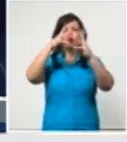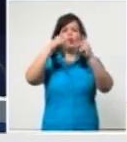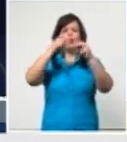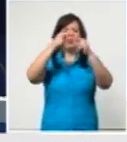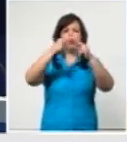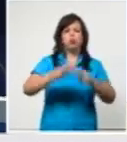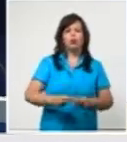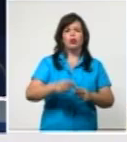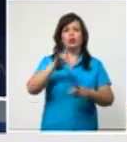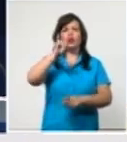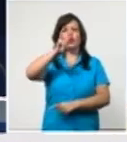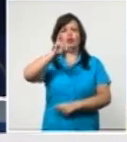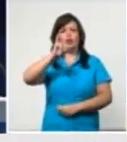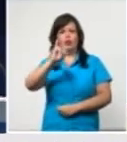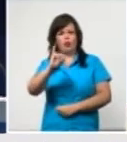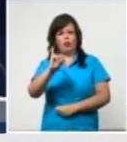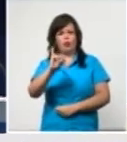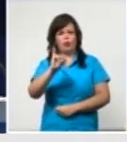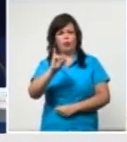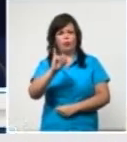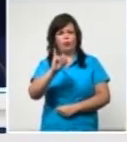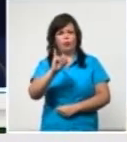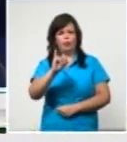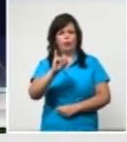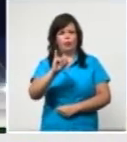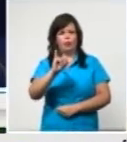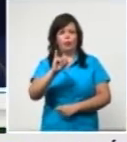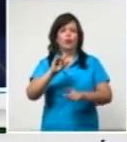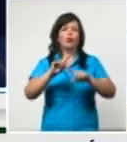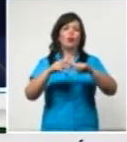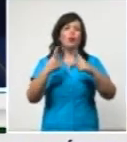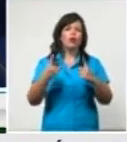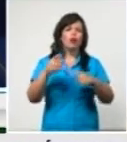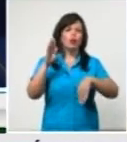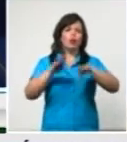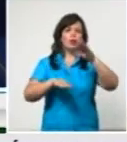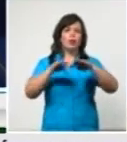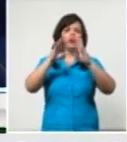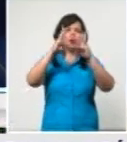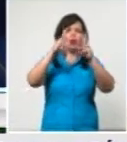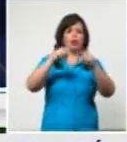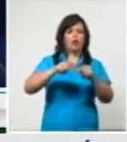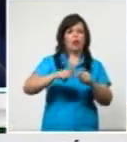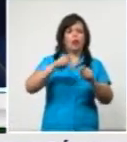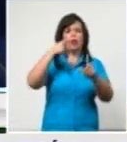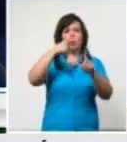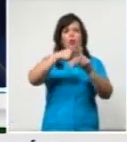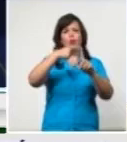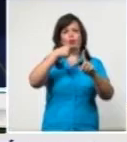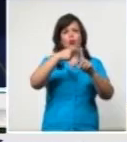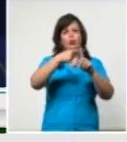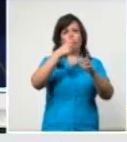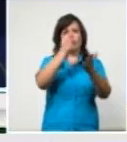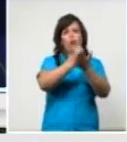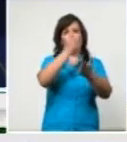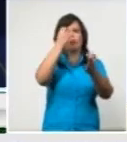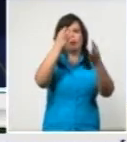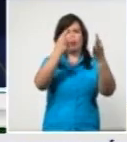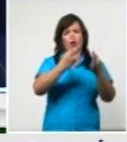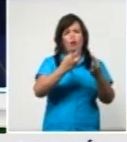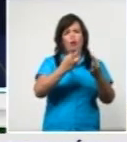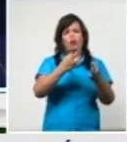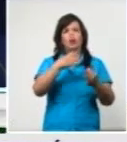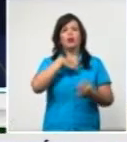of the confirmed cases. So there are 95 countries that have an incidence rate which